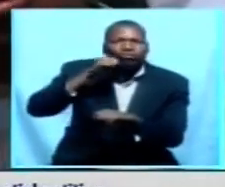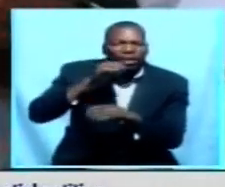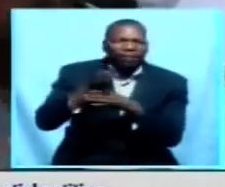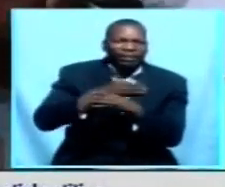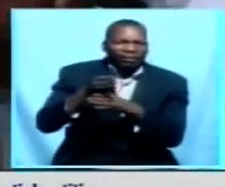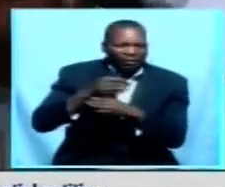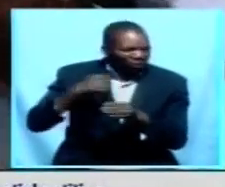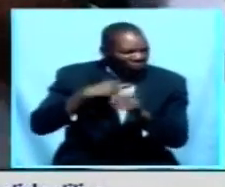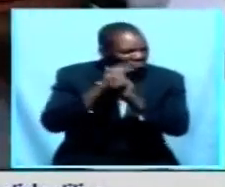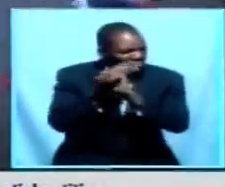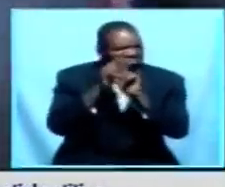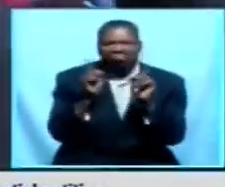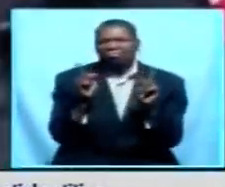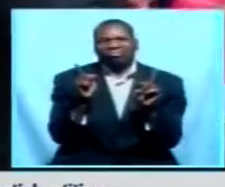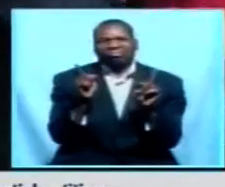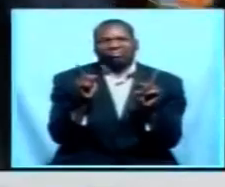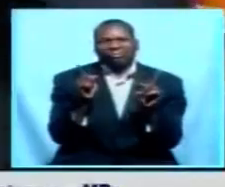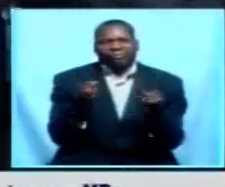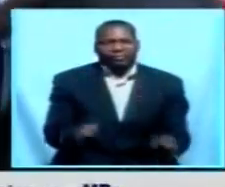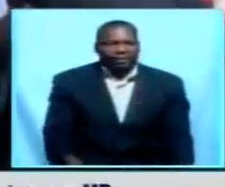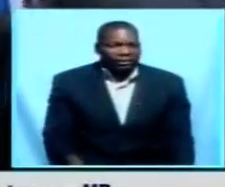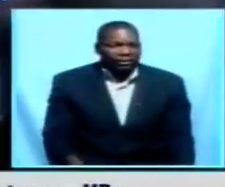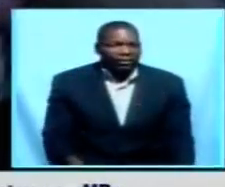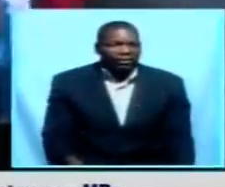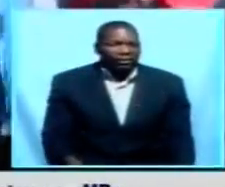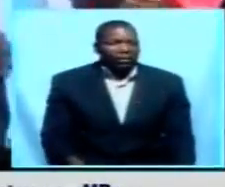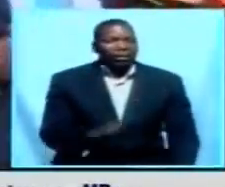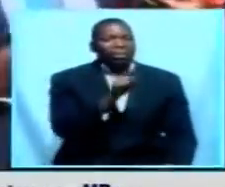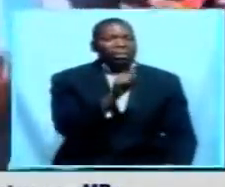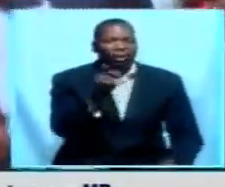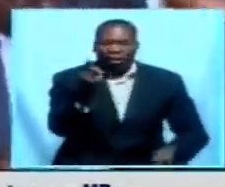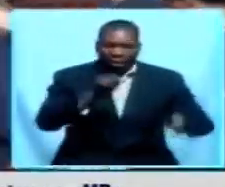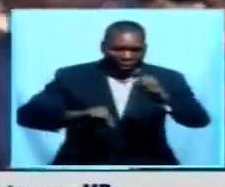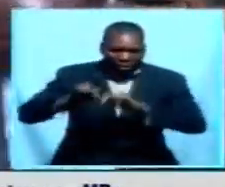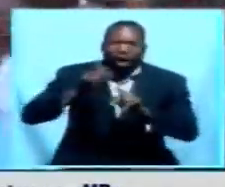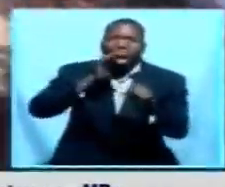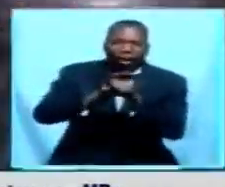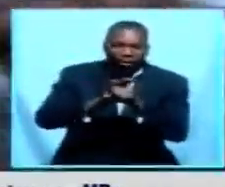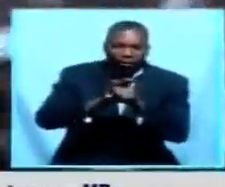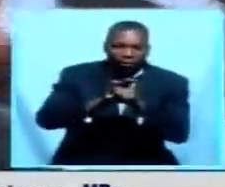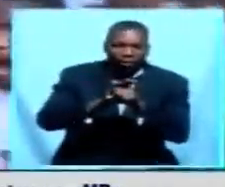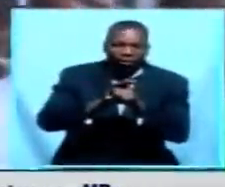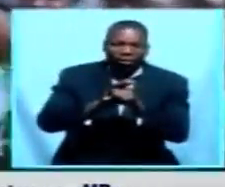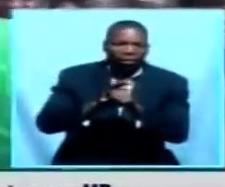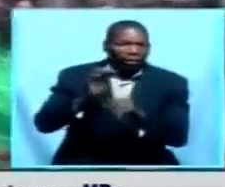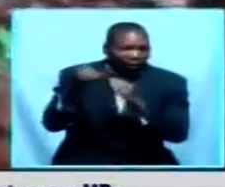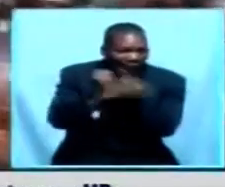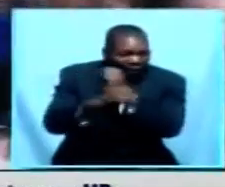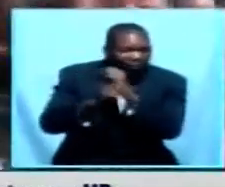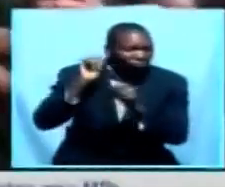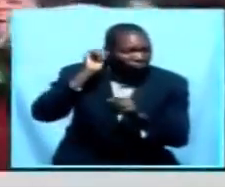I'm shocked. I'm in shock. The president has since assured citizens that he'll curb lawlessness in the